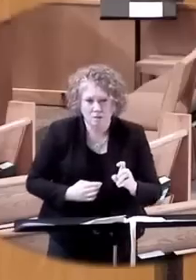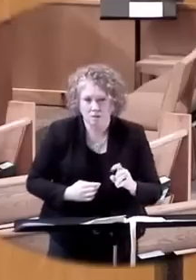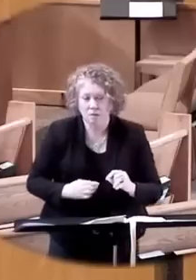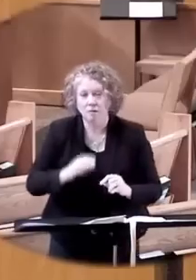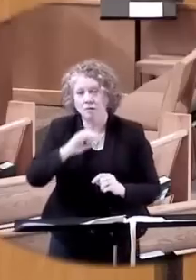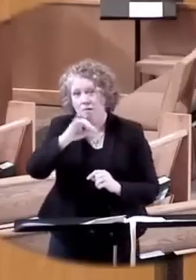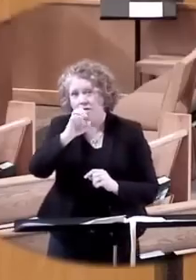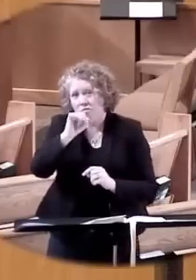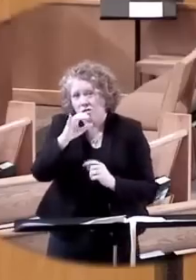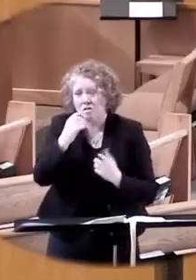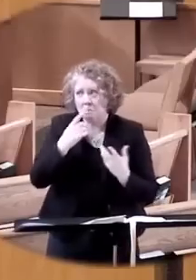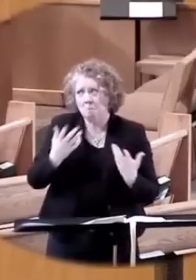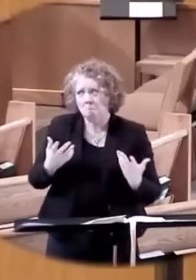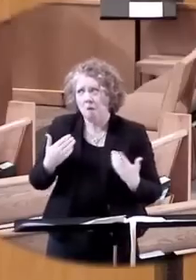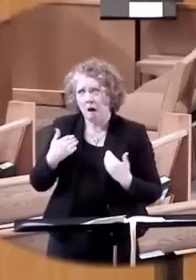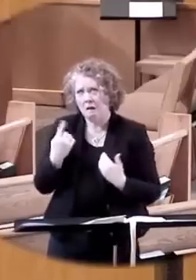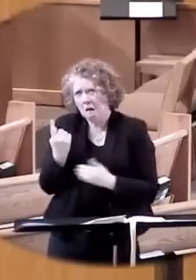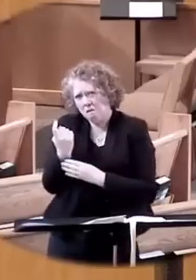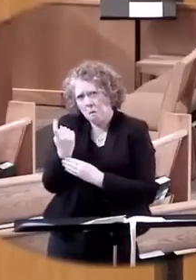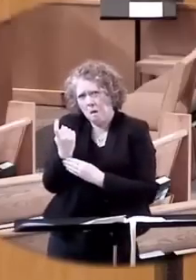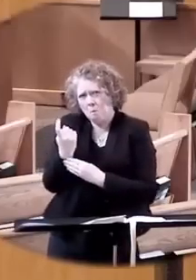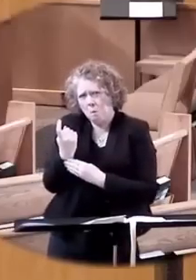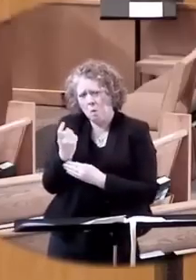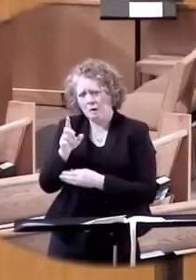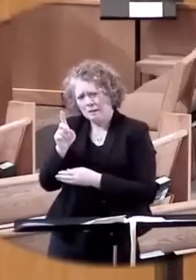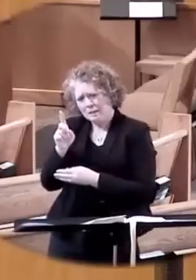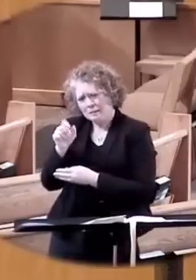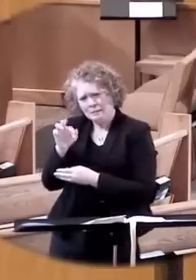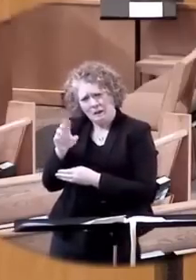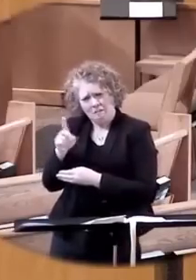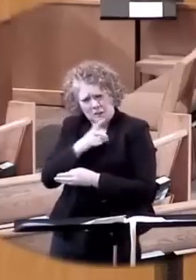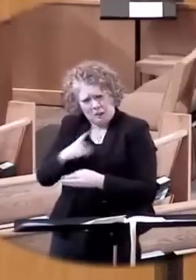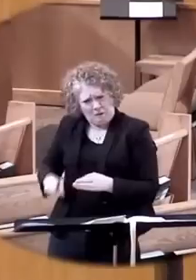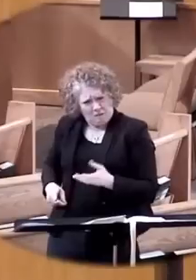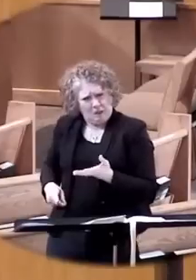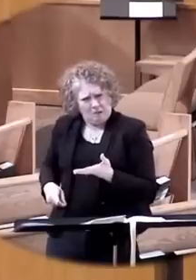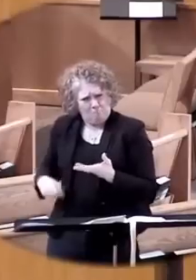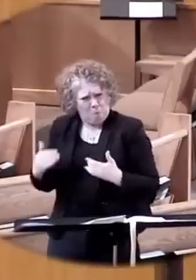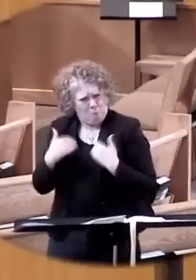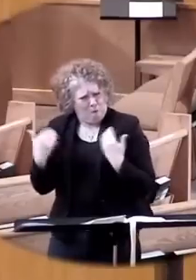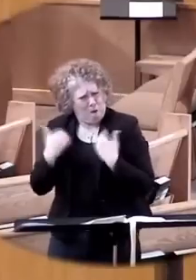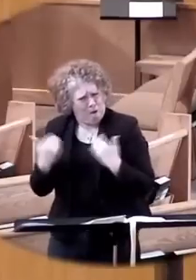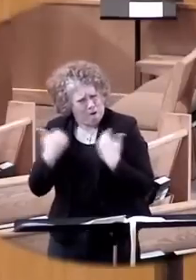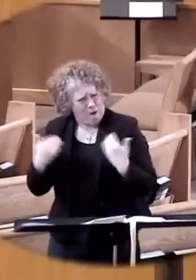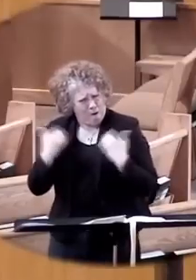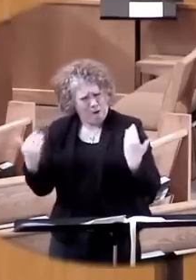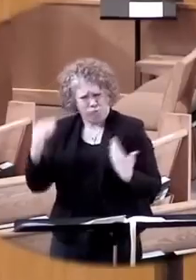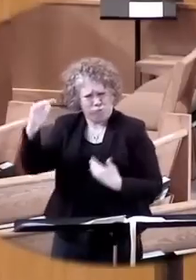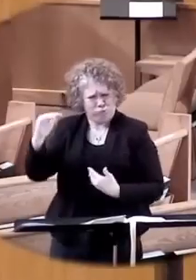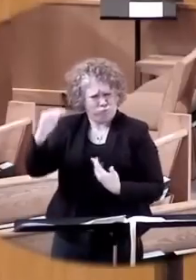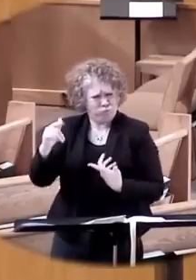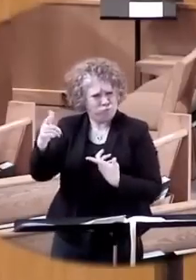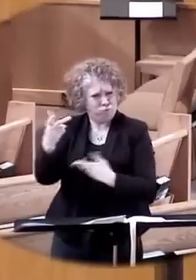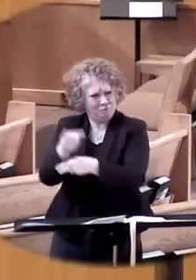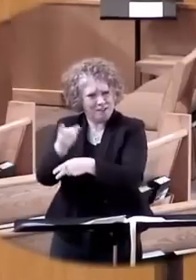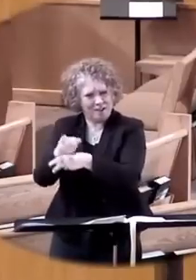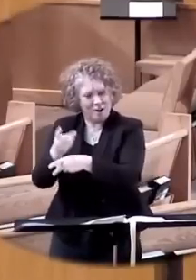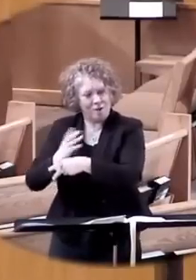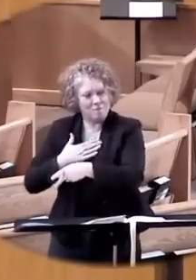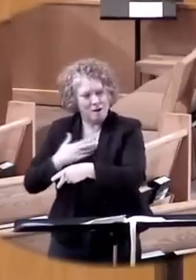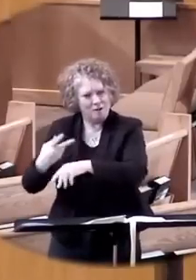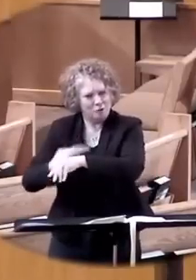one other, David, the youngest. He's out tending the sheep. Call for him,